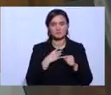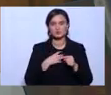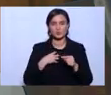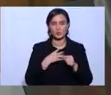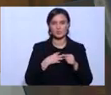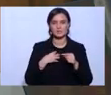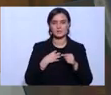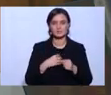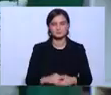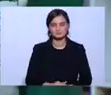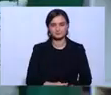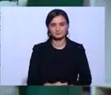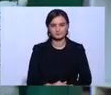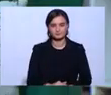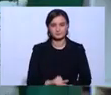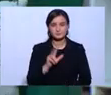Huck certainly